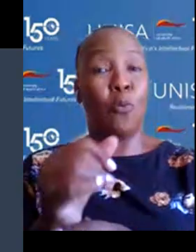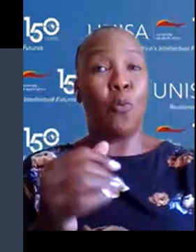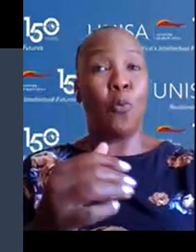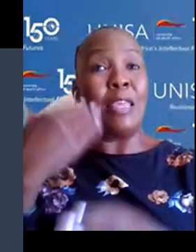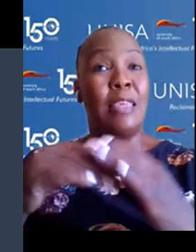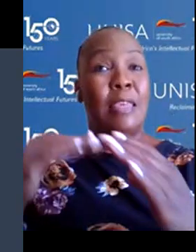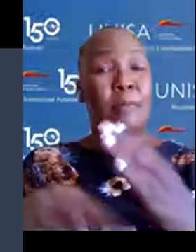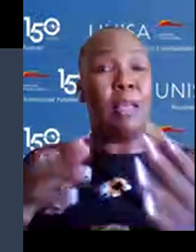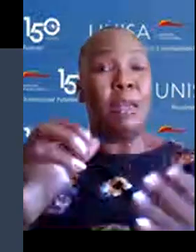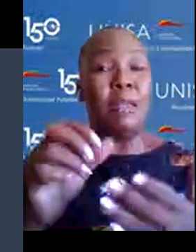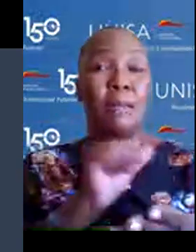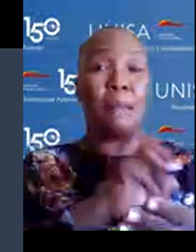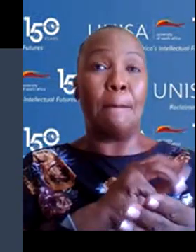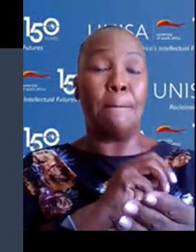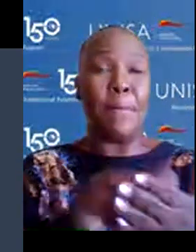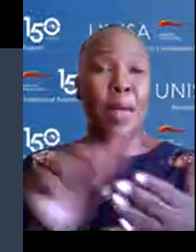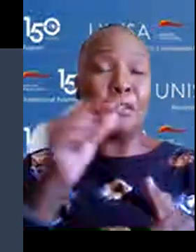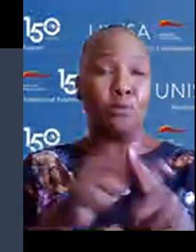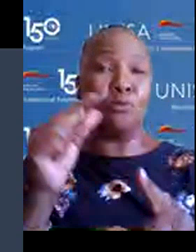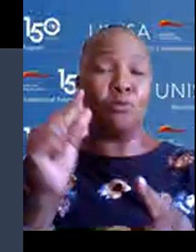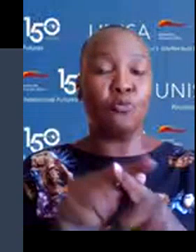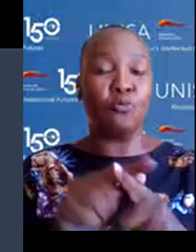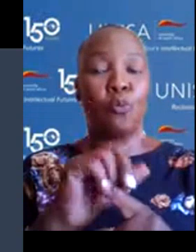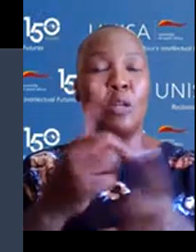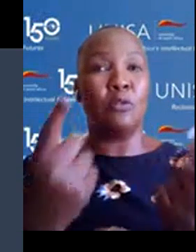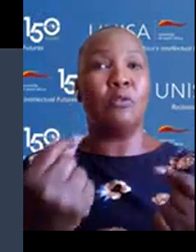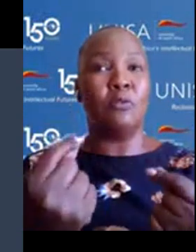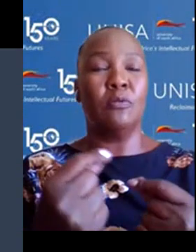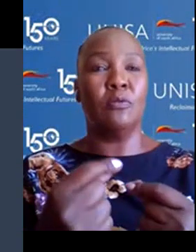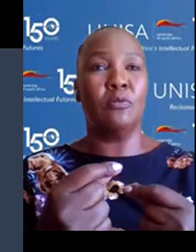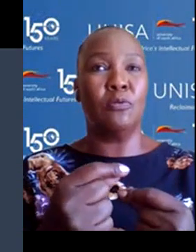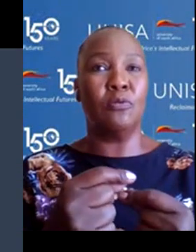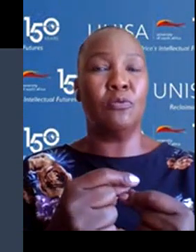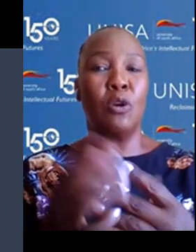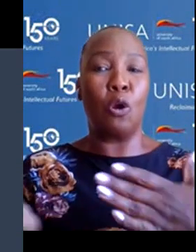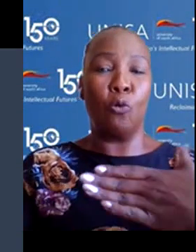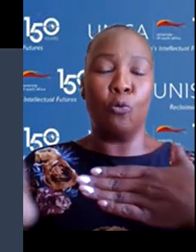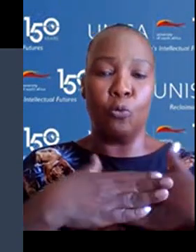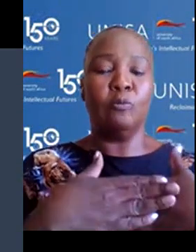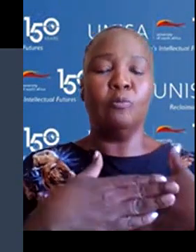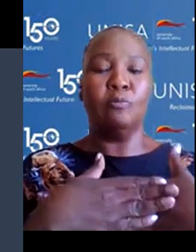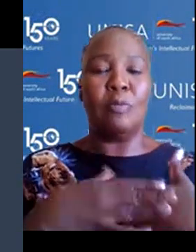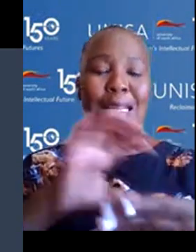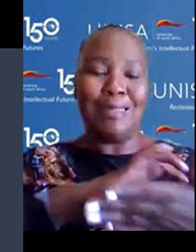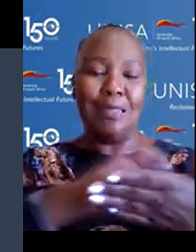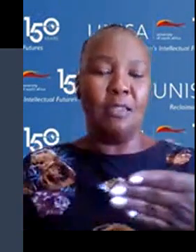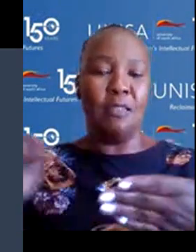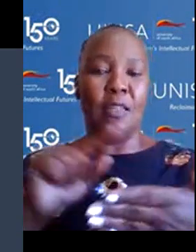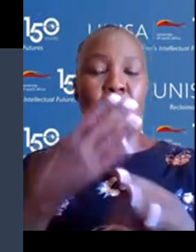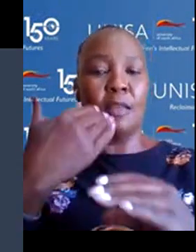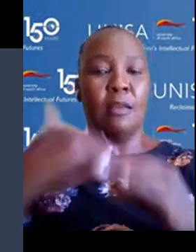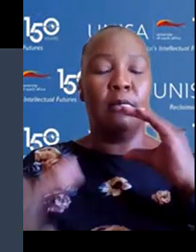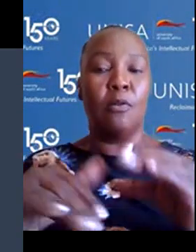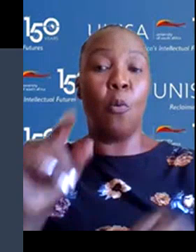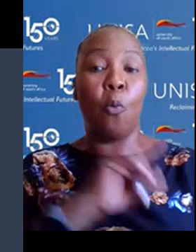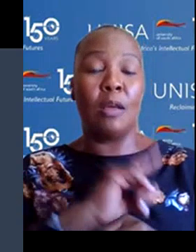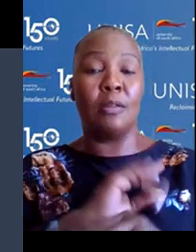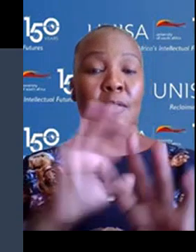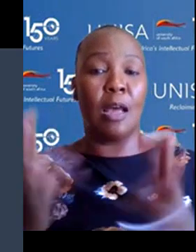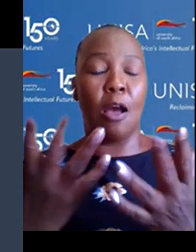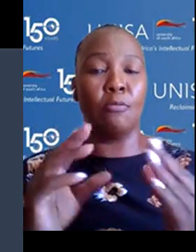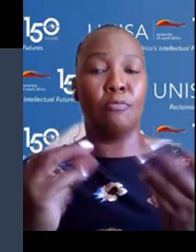your password. Then what you do is you click on the X, you close that window, and you delete that email. Because that's how